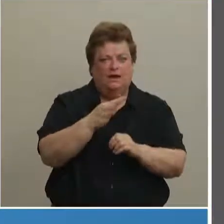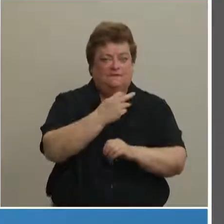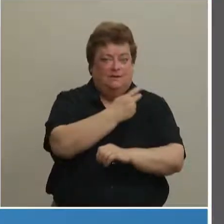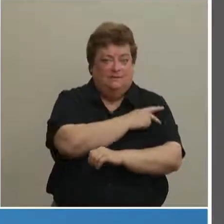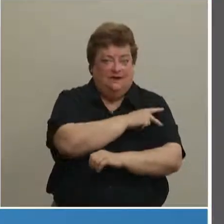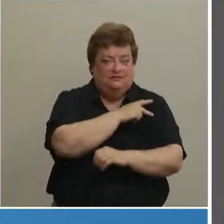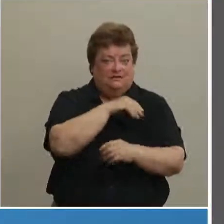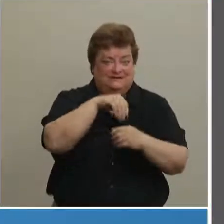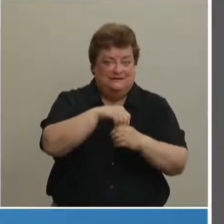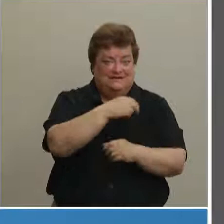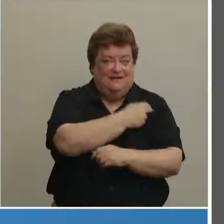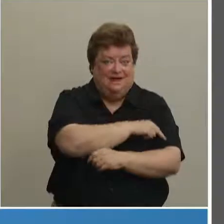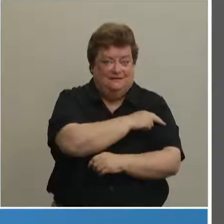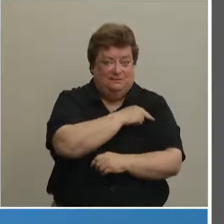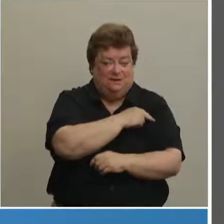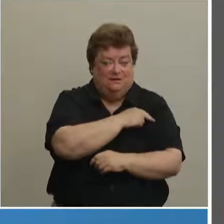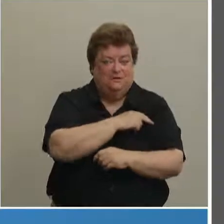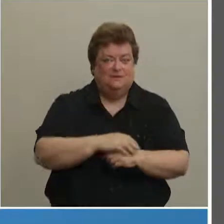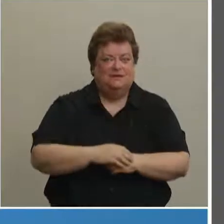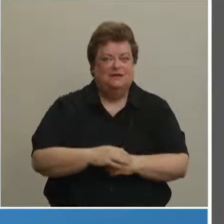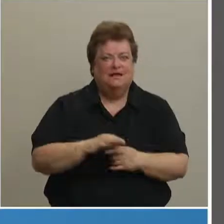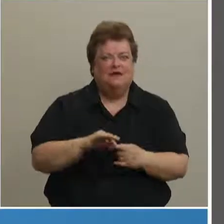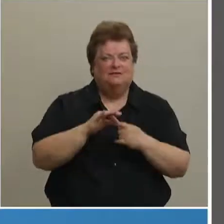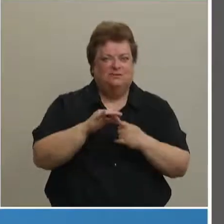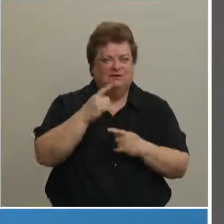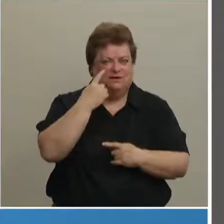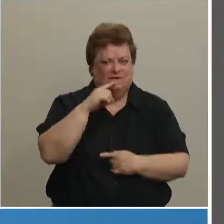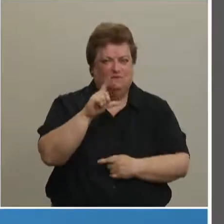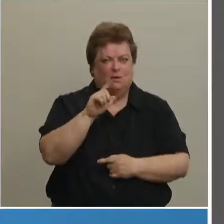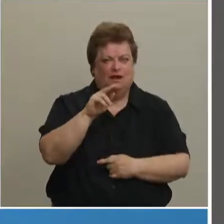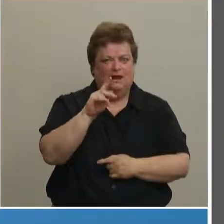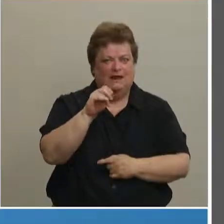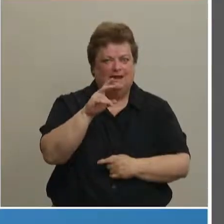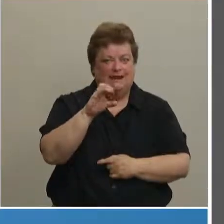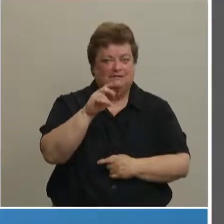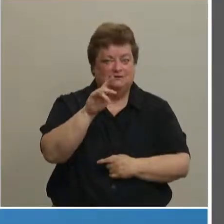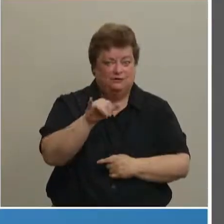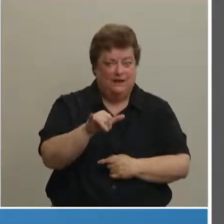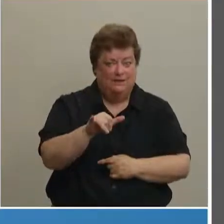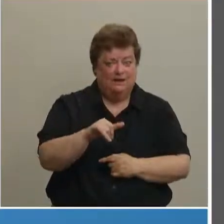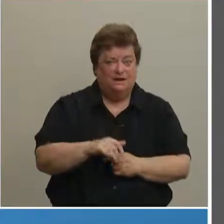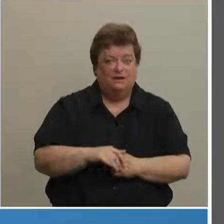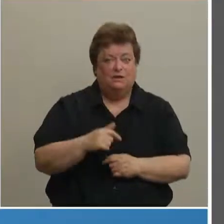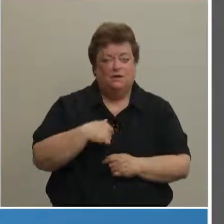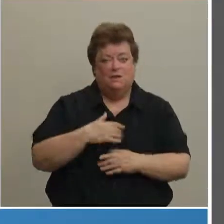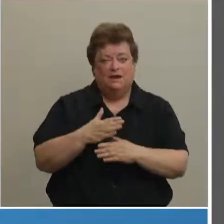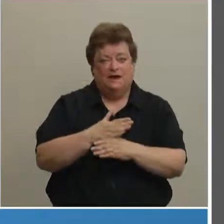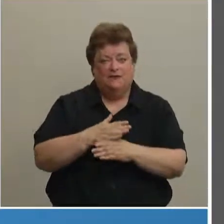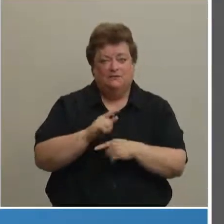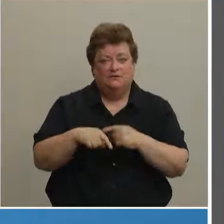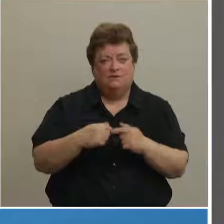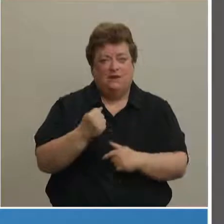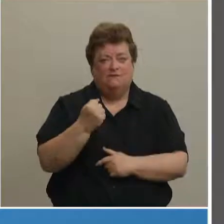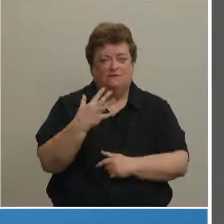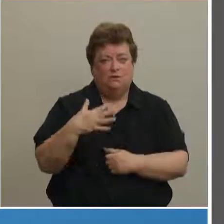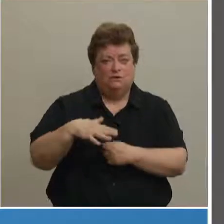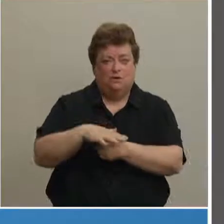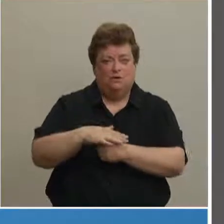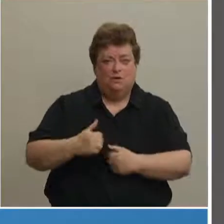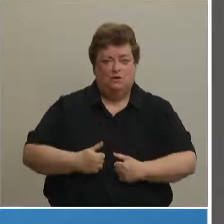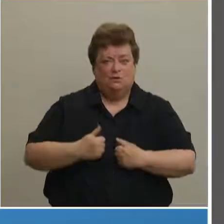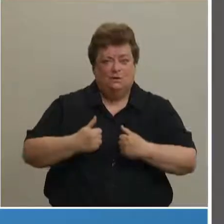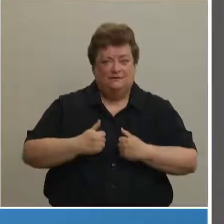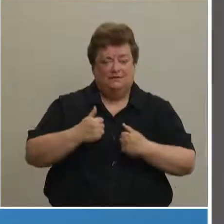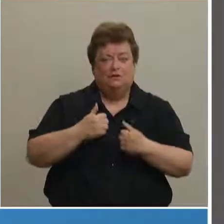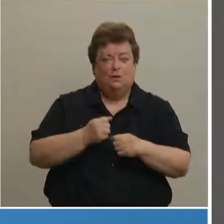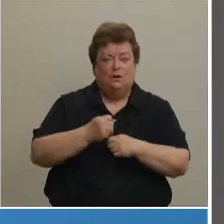patients hospitalized locally, especially among Lancaster County residents. We averaged about 14 local residents